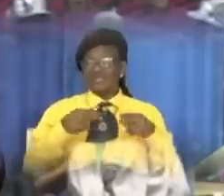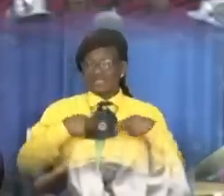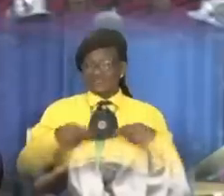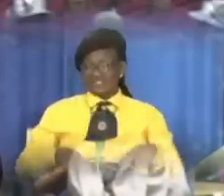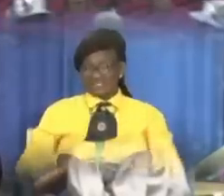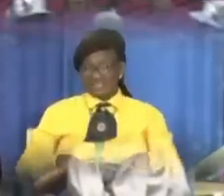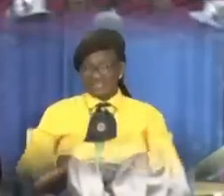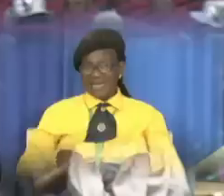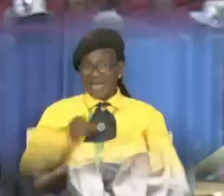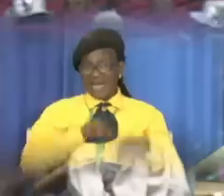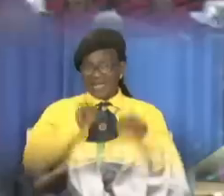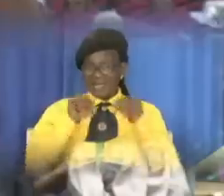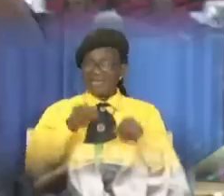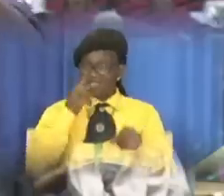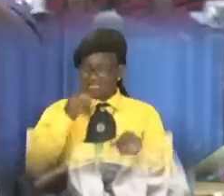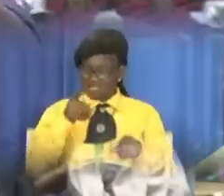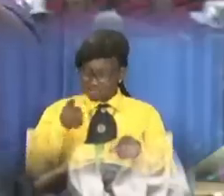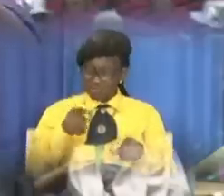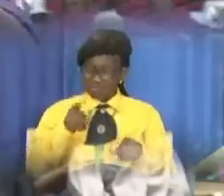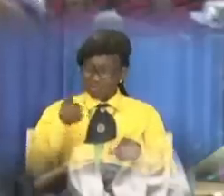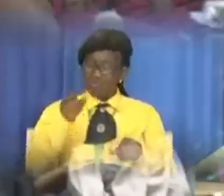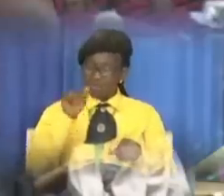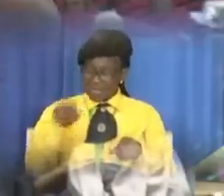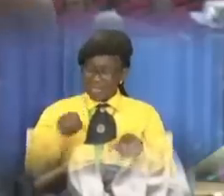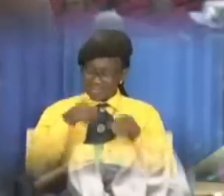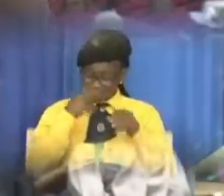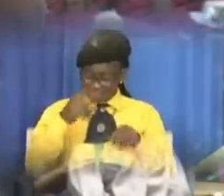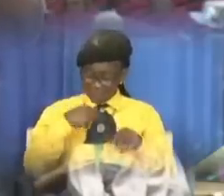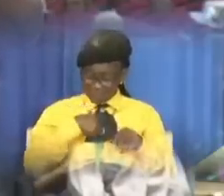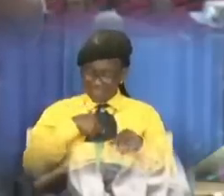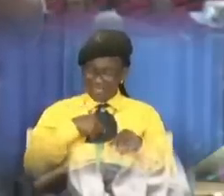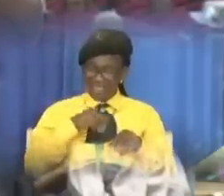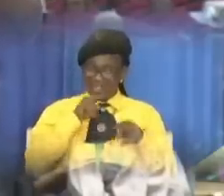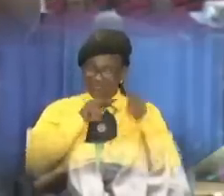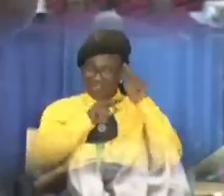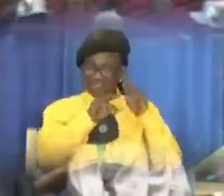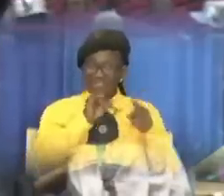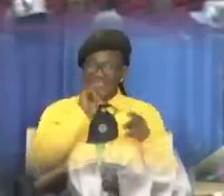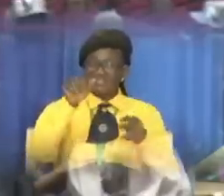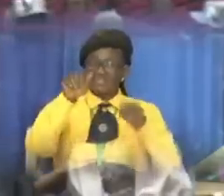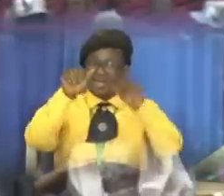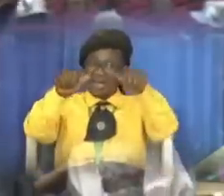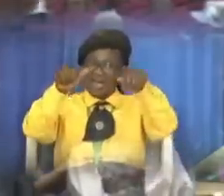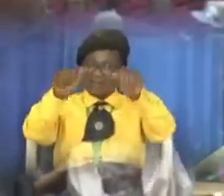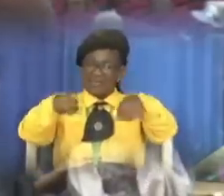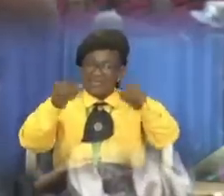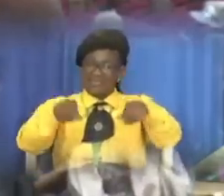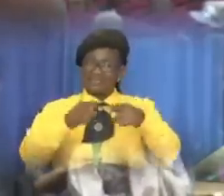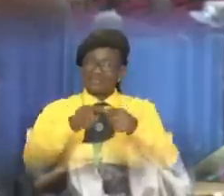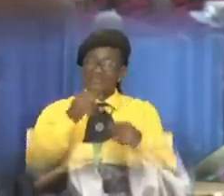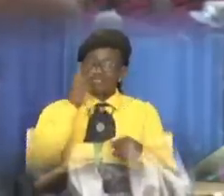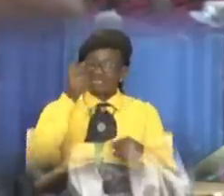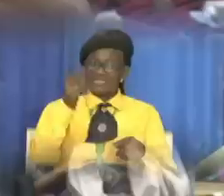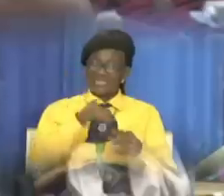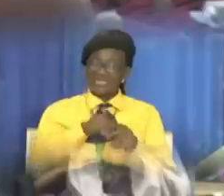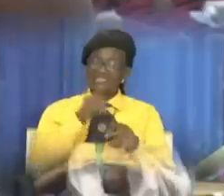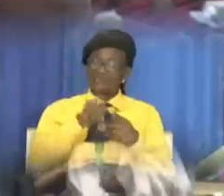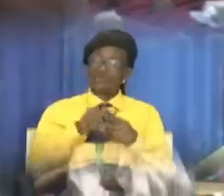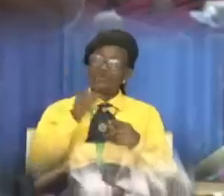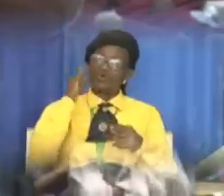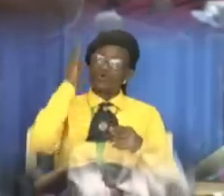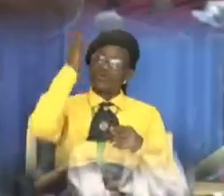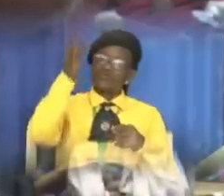physical. Vision is ability to see into future, to